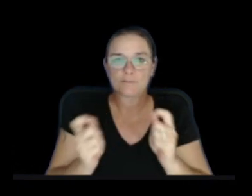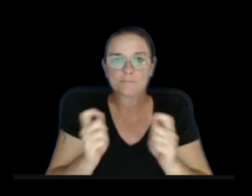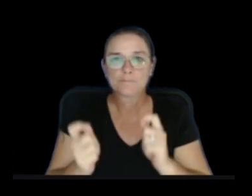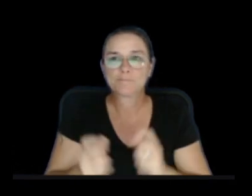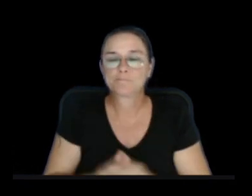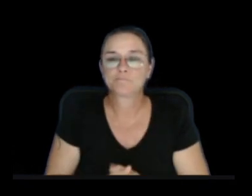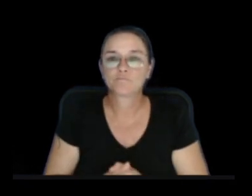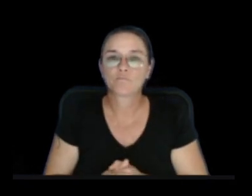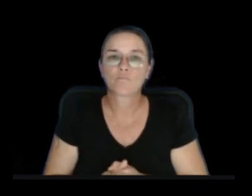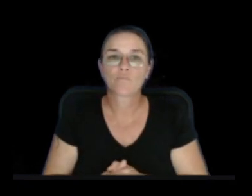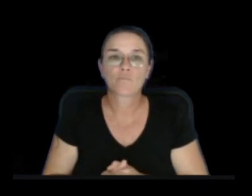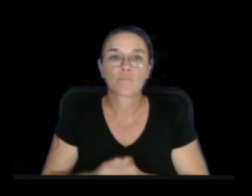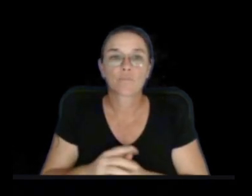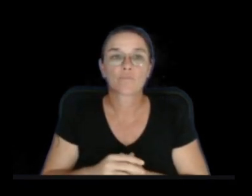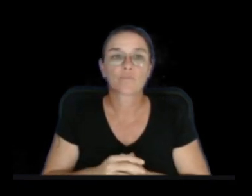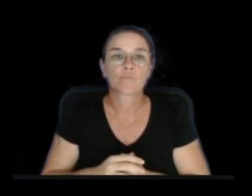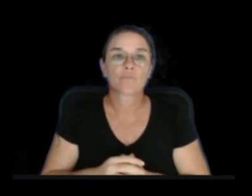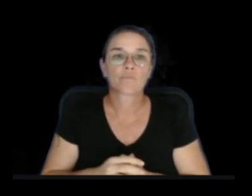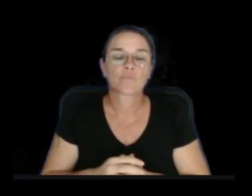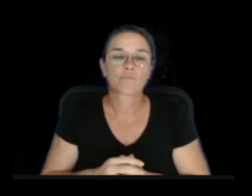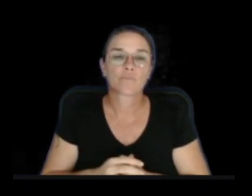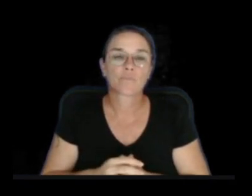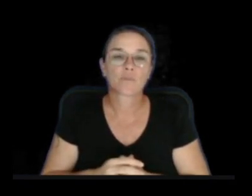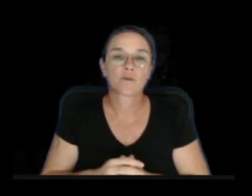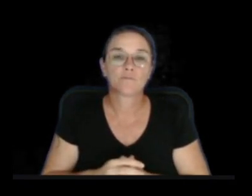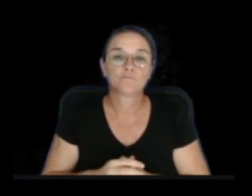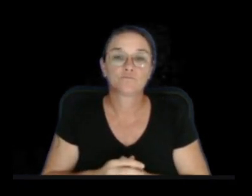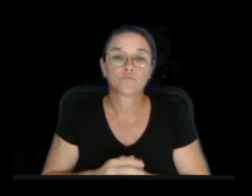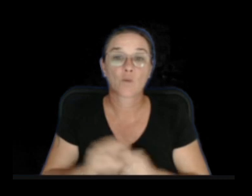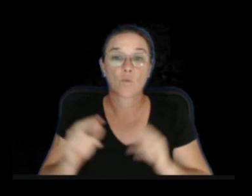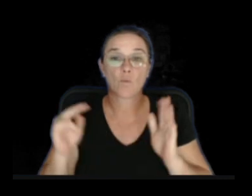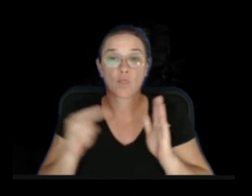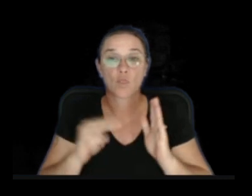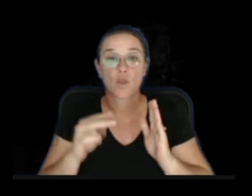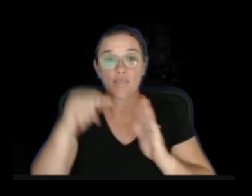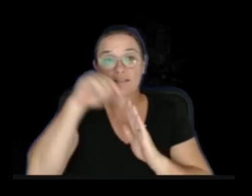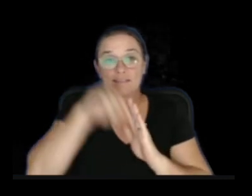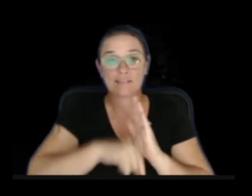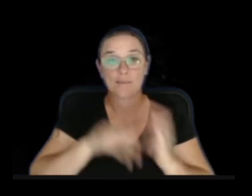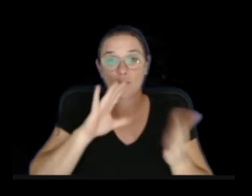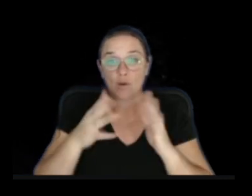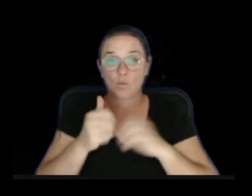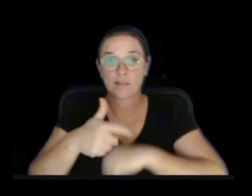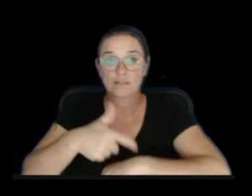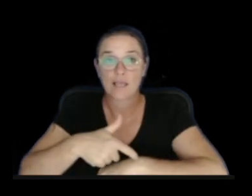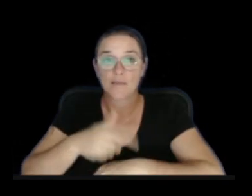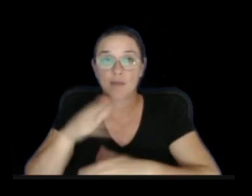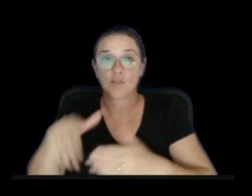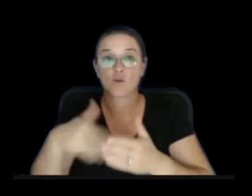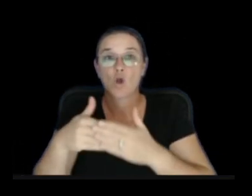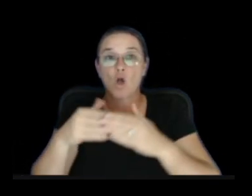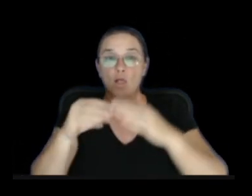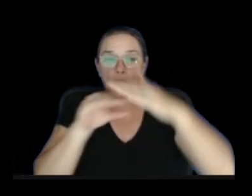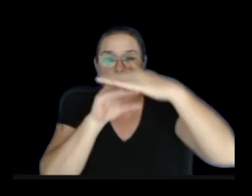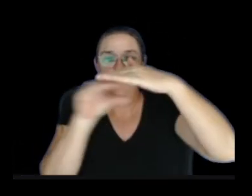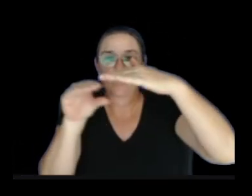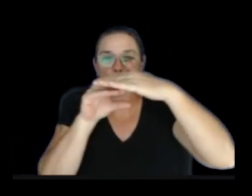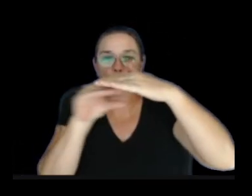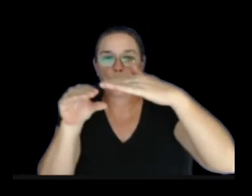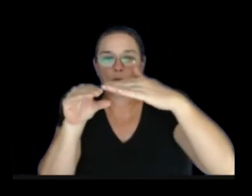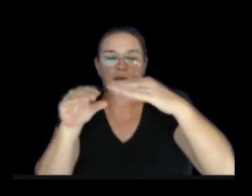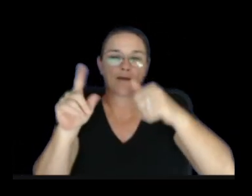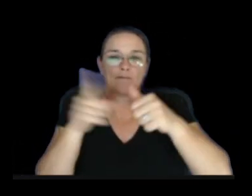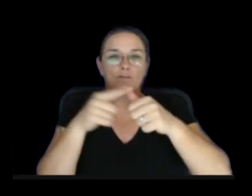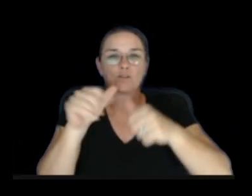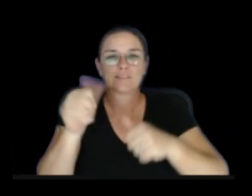which when we consider that depth versus time, we can see that these are all in that upper 10 kilometers of the